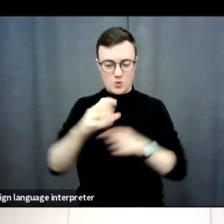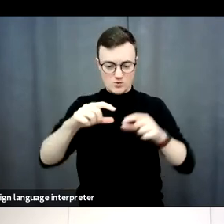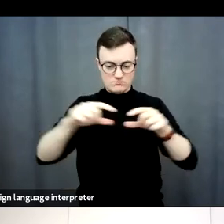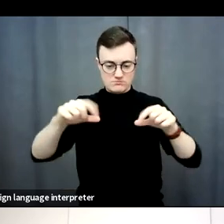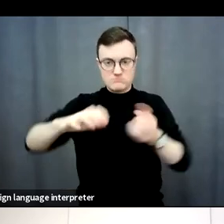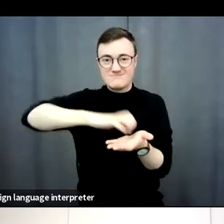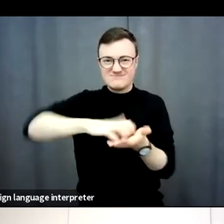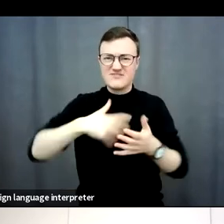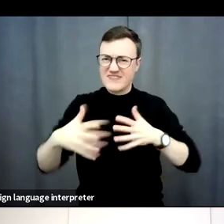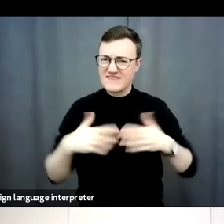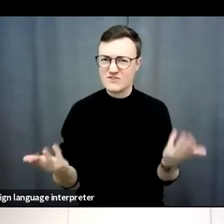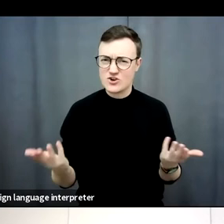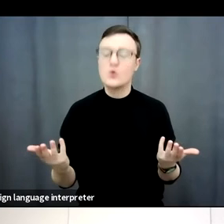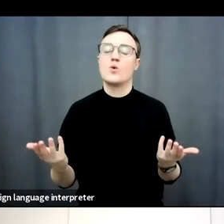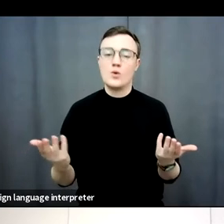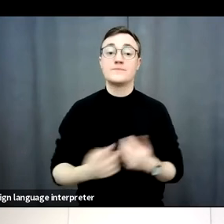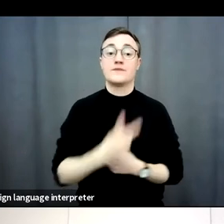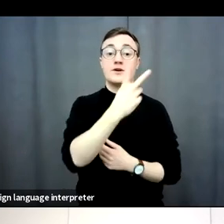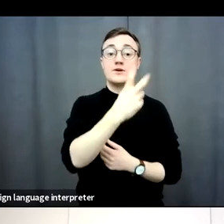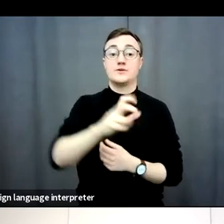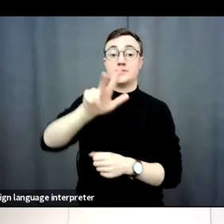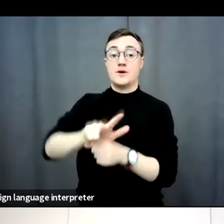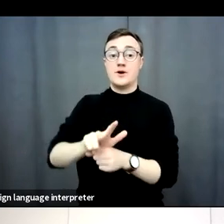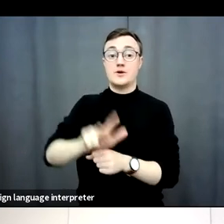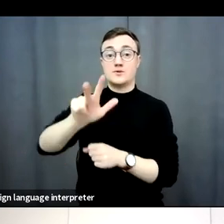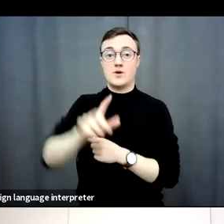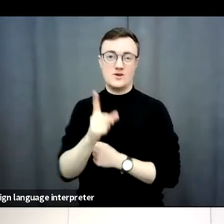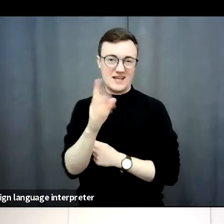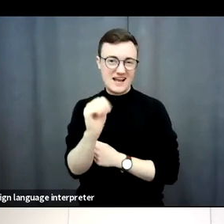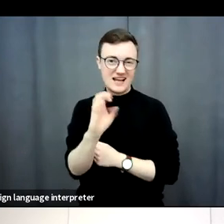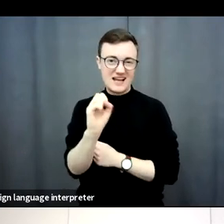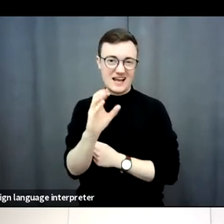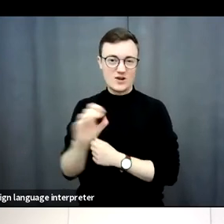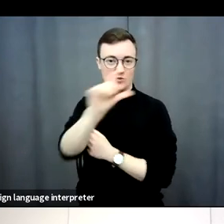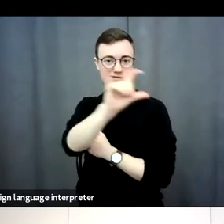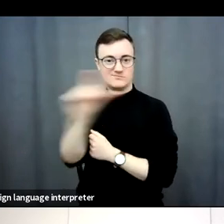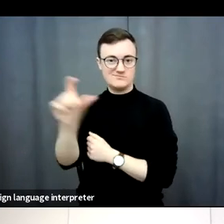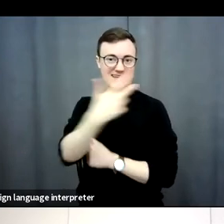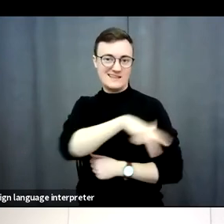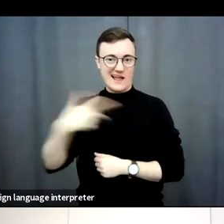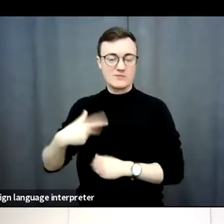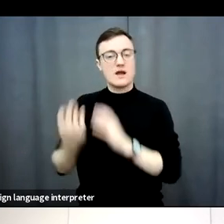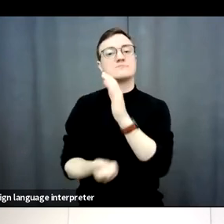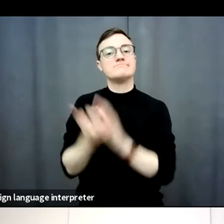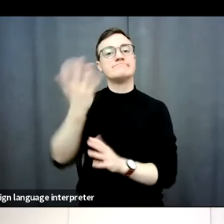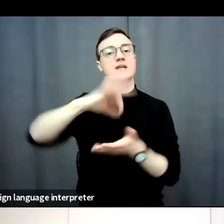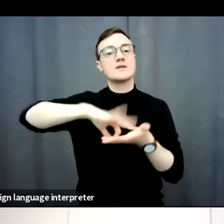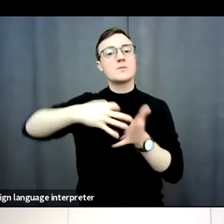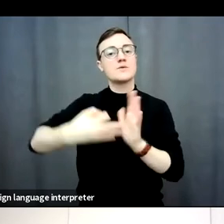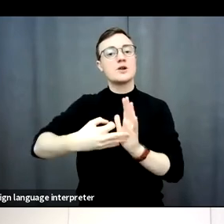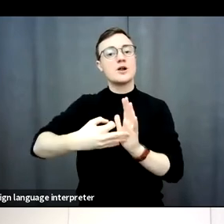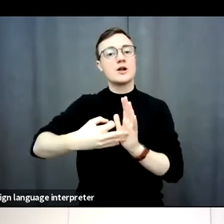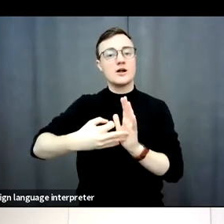During 2018, the Lego Foundation in Denmark started a project with Braille on Lego